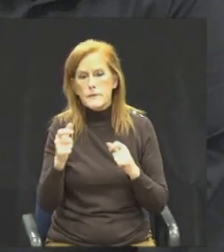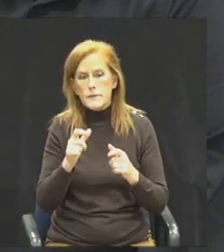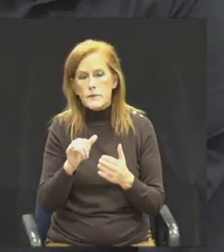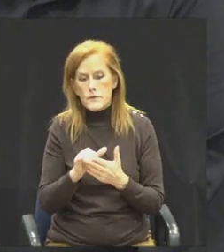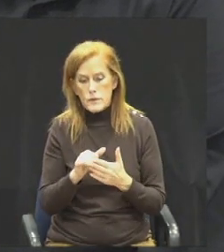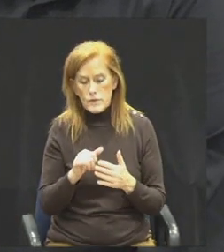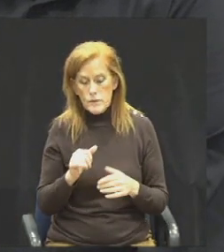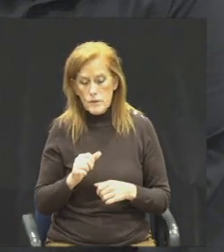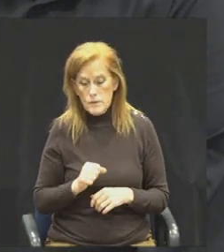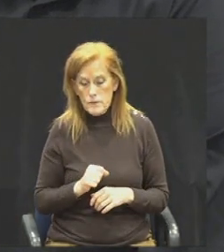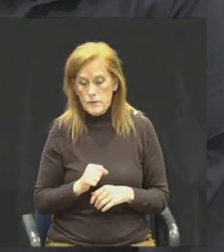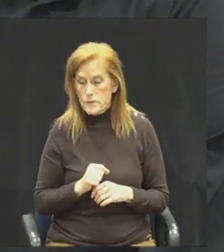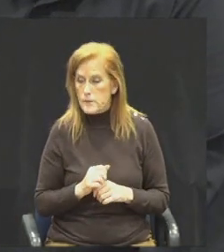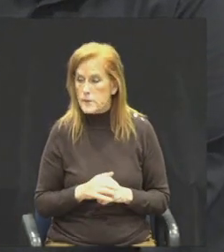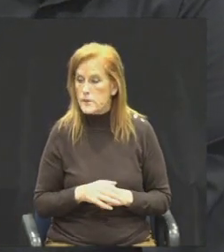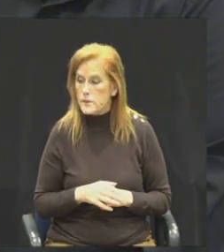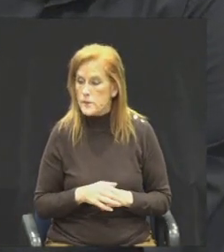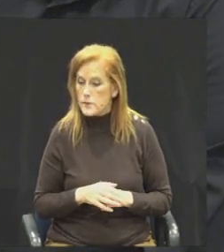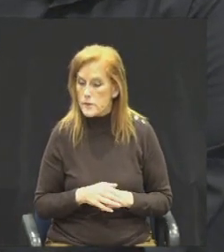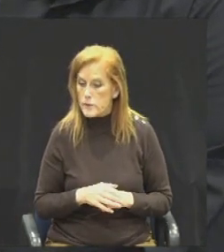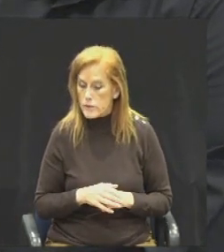that would be, like,